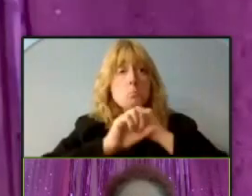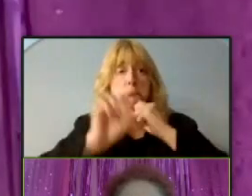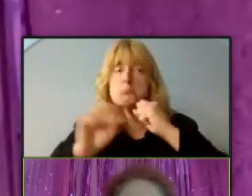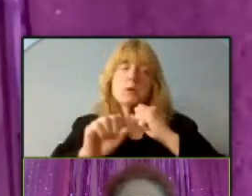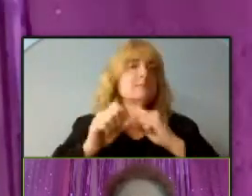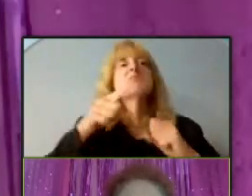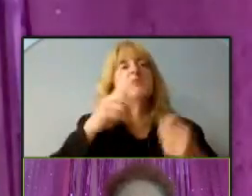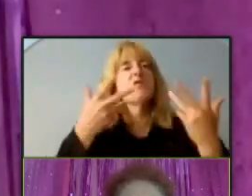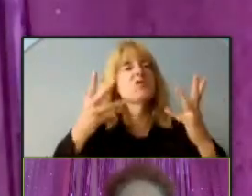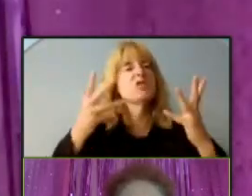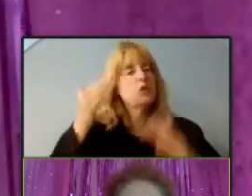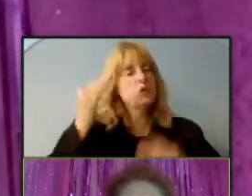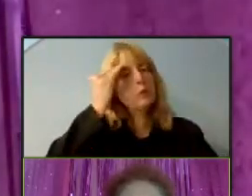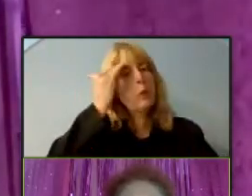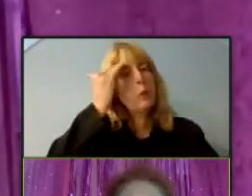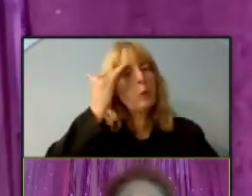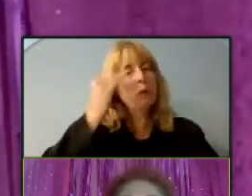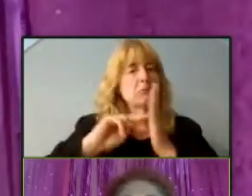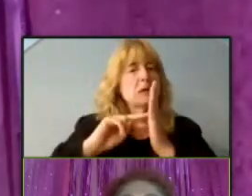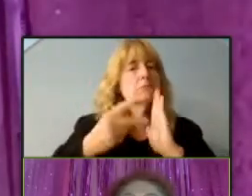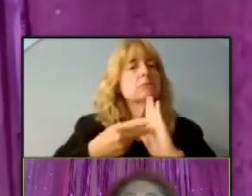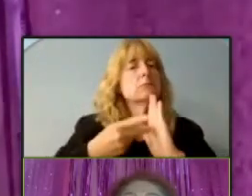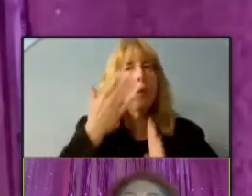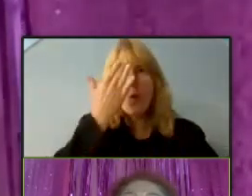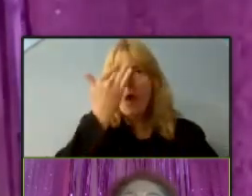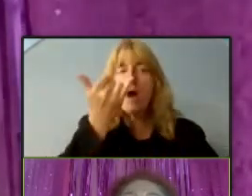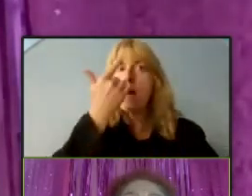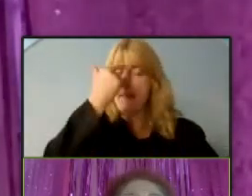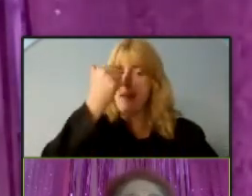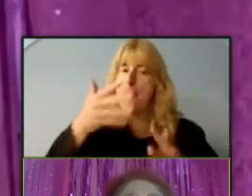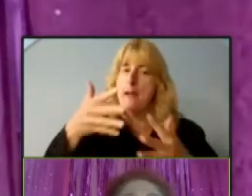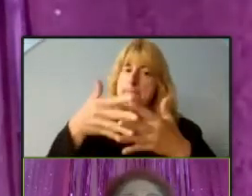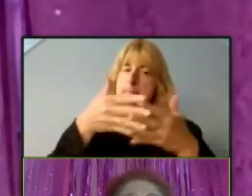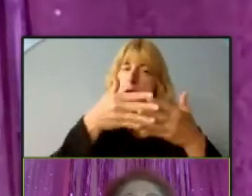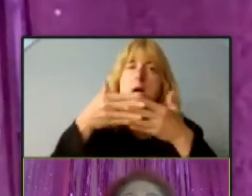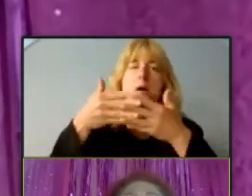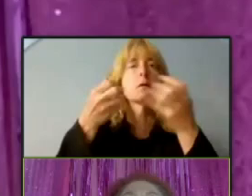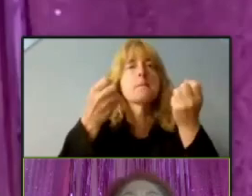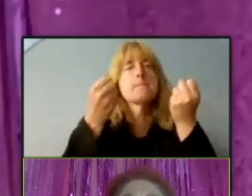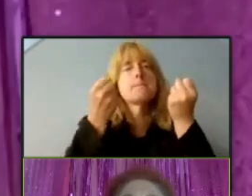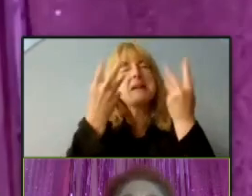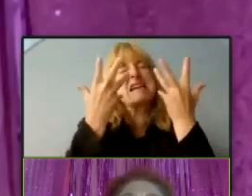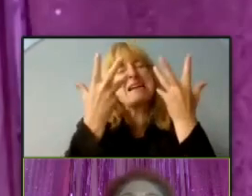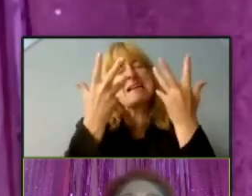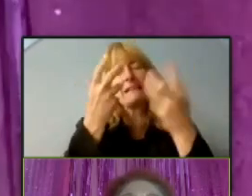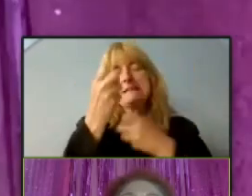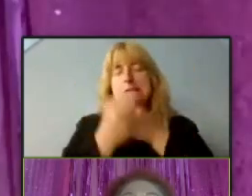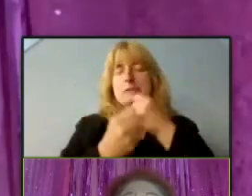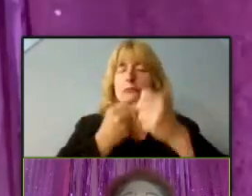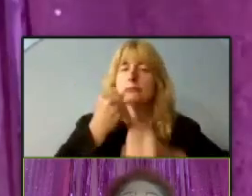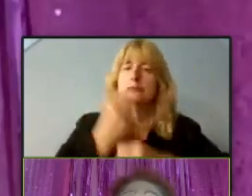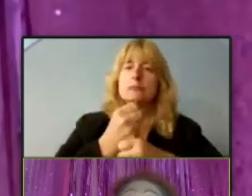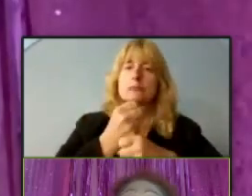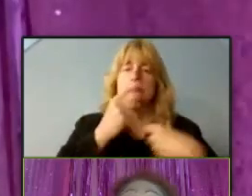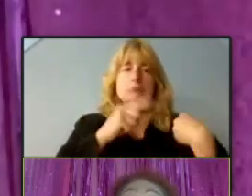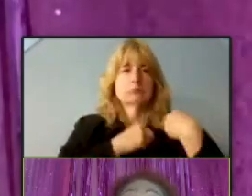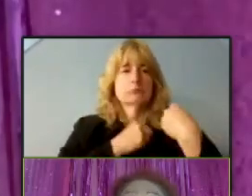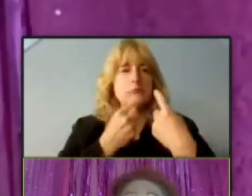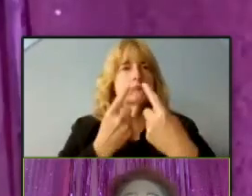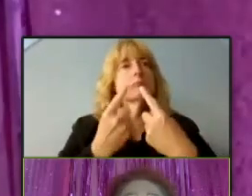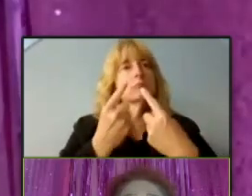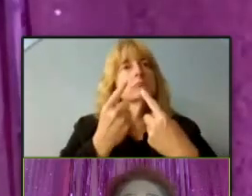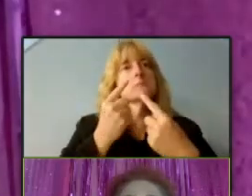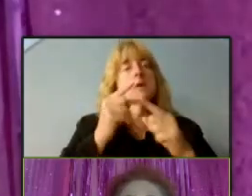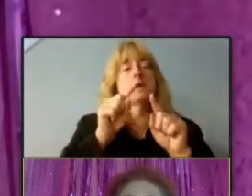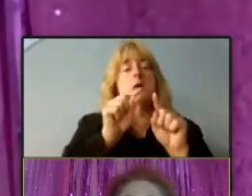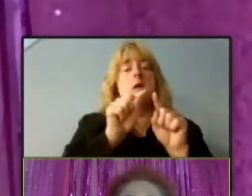means. And why is that? I say it's because America has spent too many years filling in the rest of the sentence when it comes to